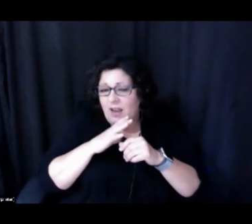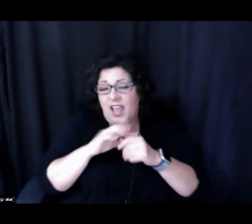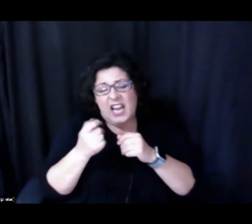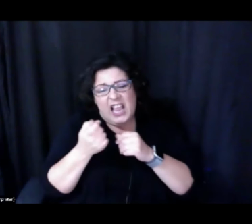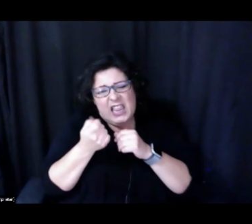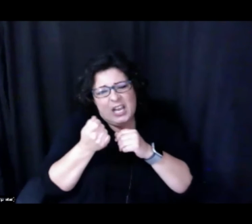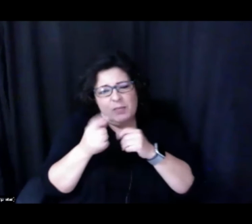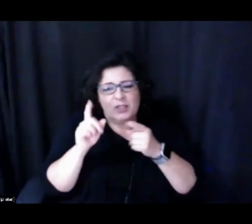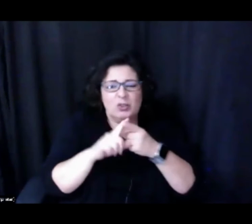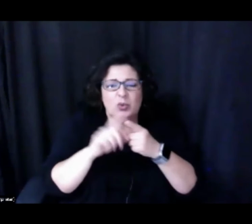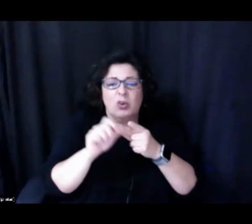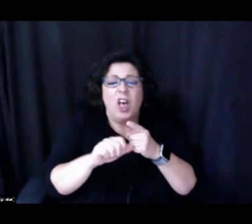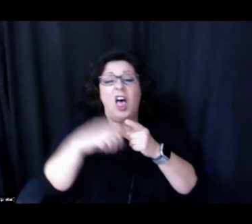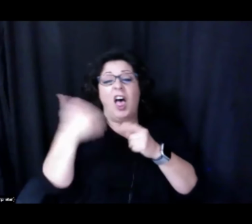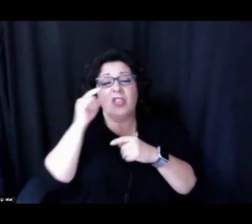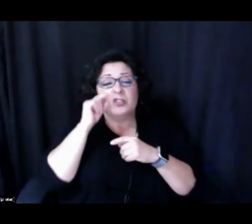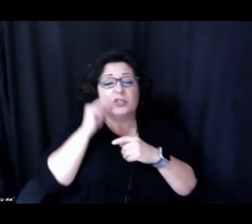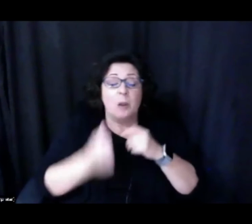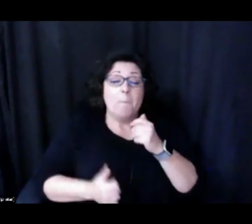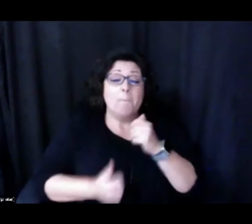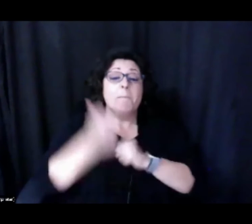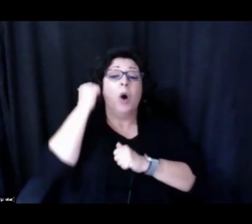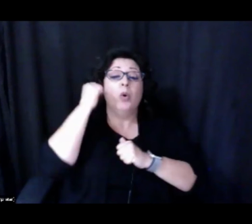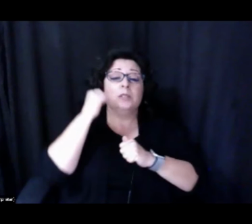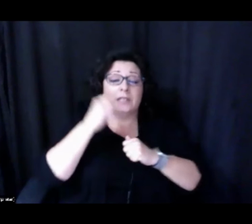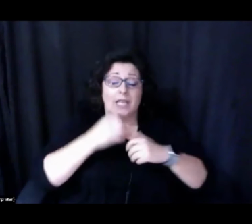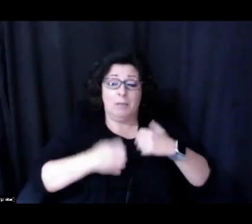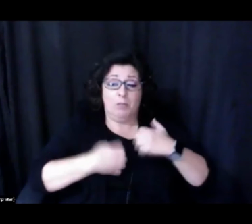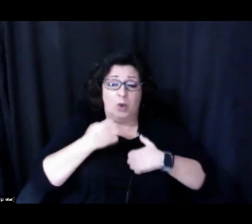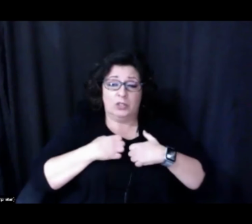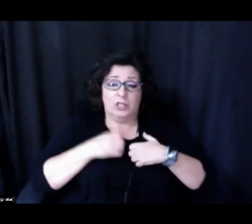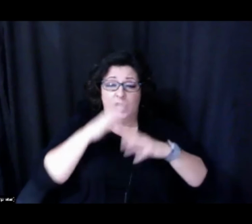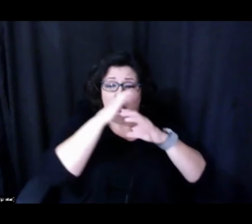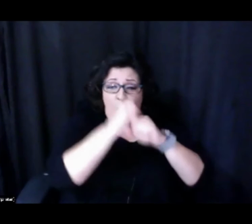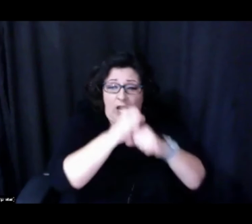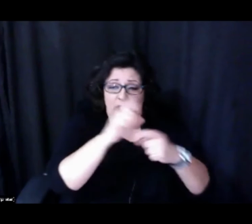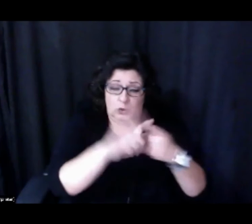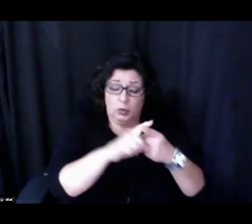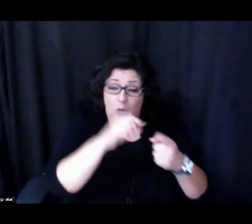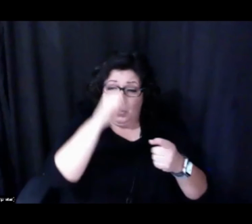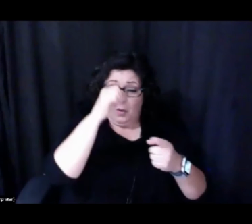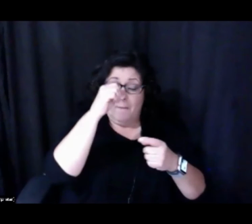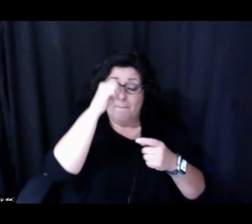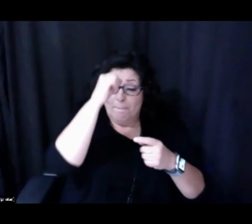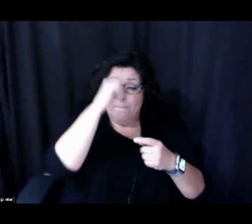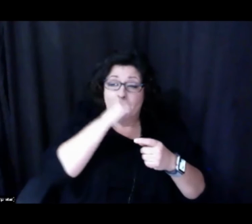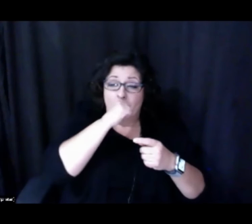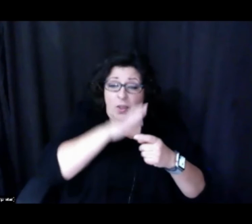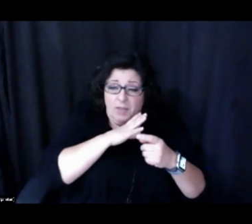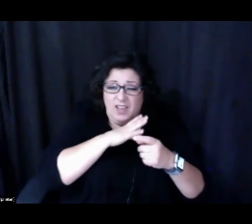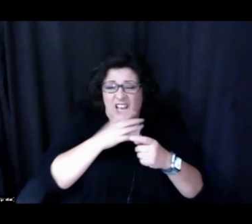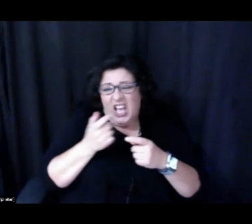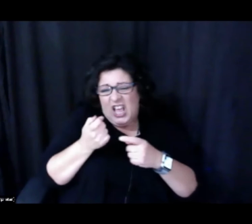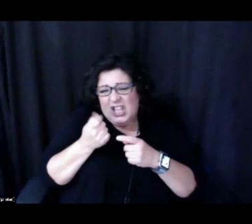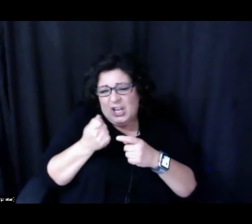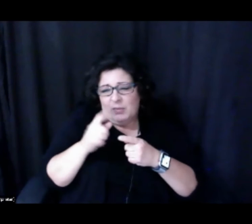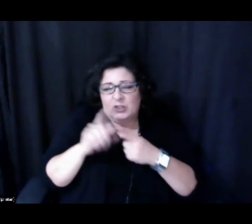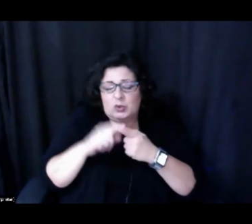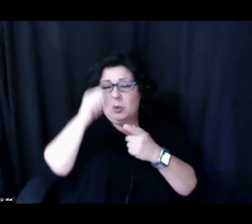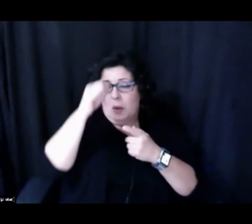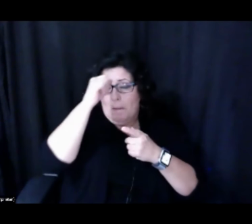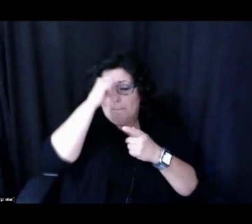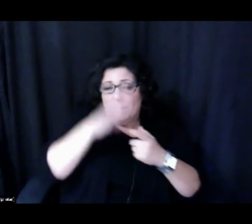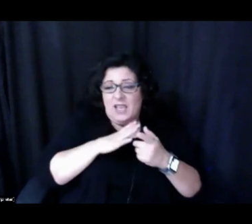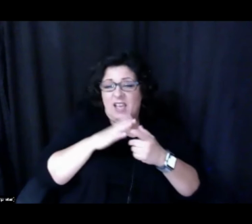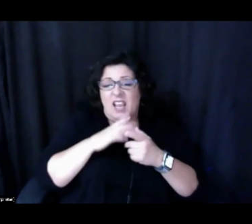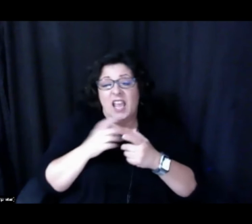She's emotionally attracted to women, quite a lot, a little bit less to men, and quite a bit to other genders, right? So we